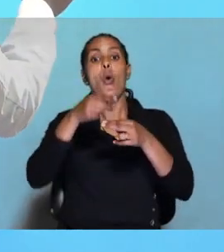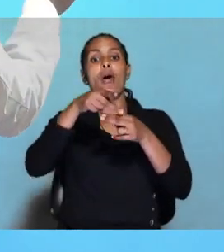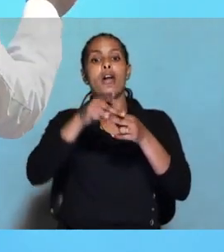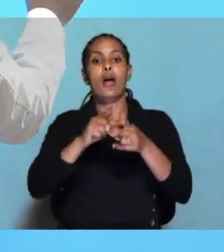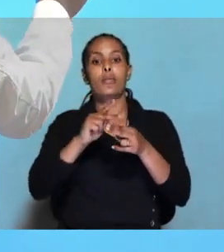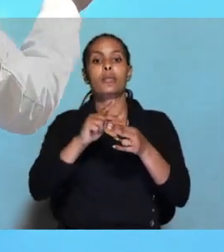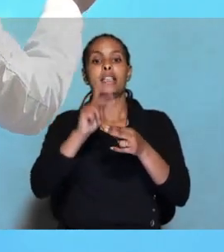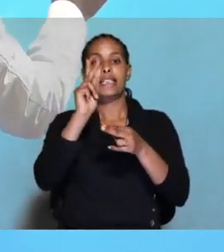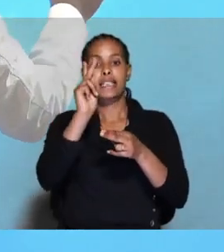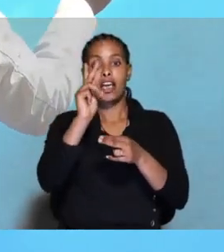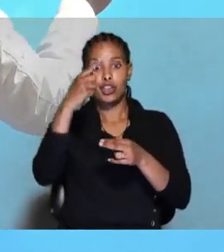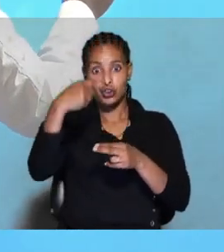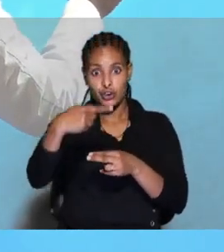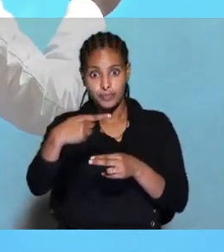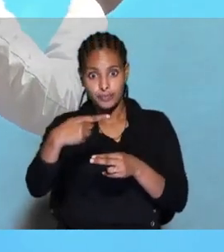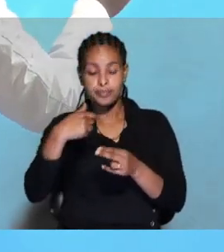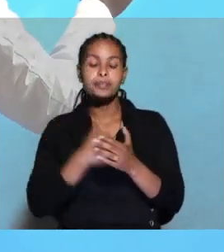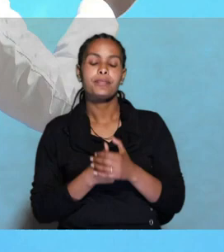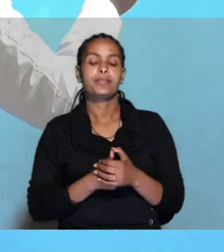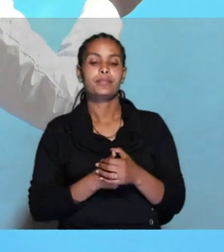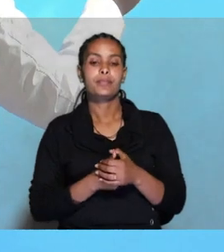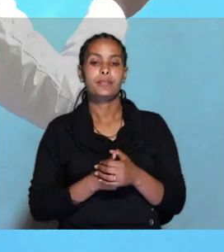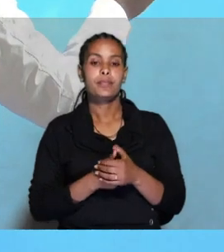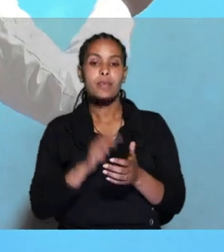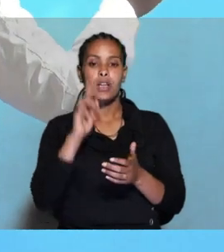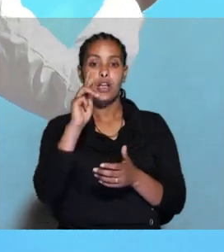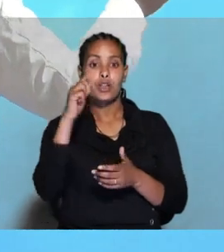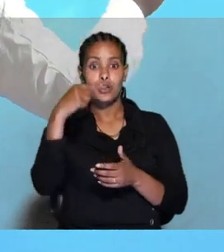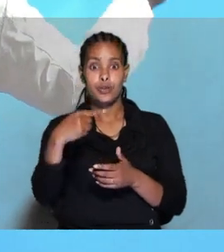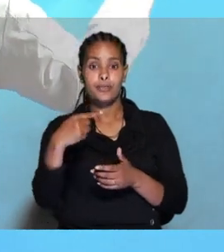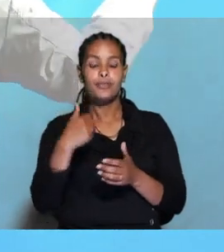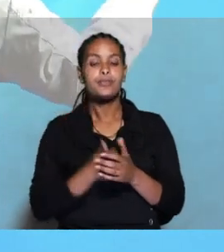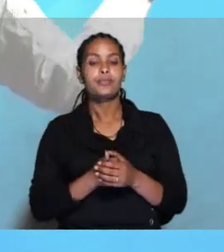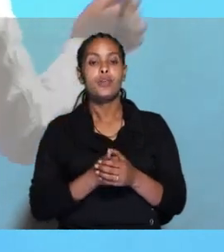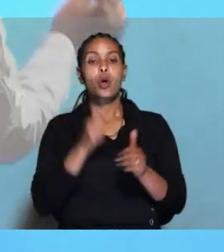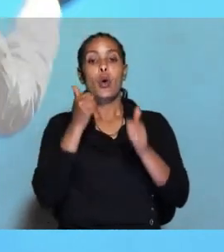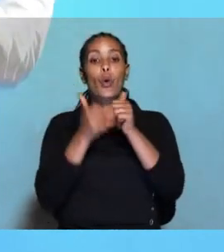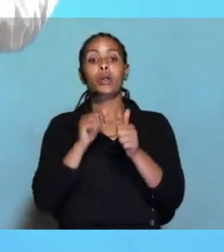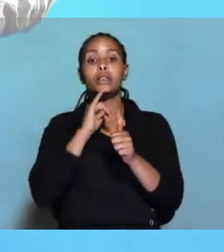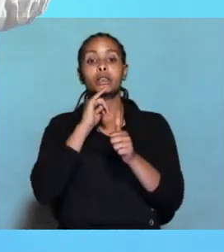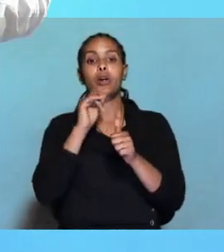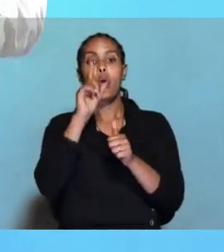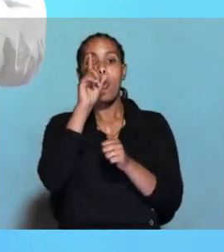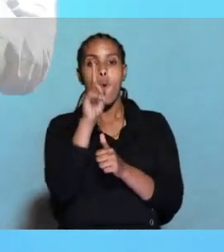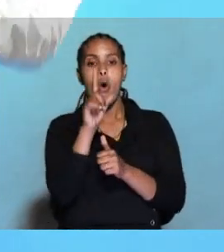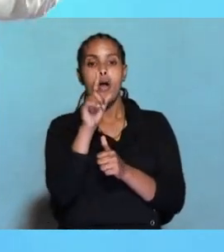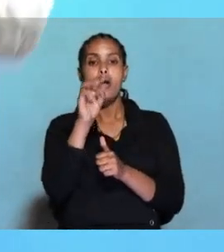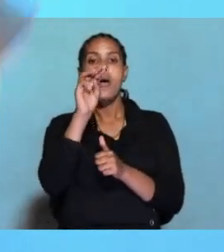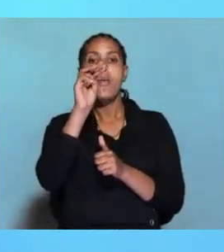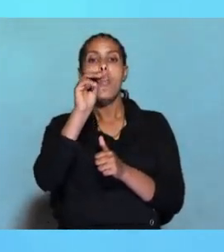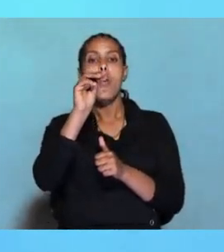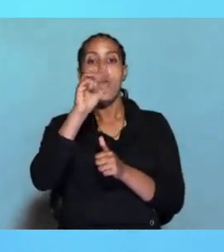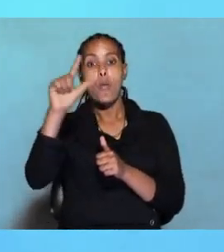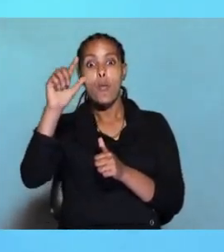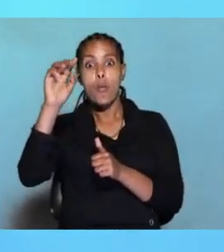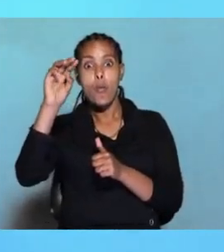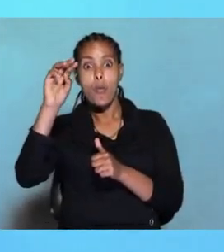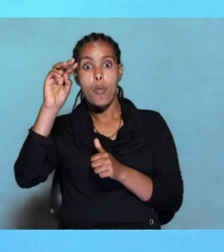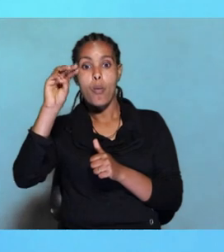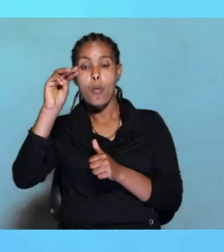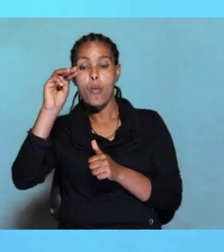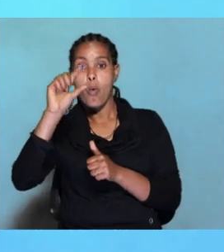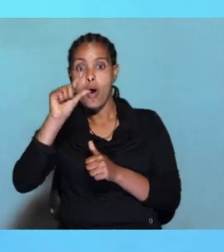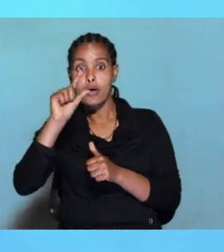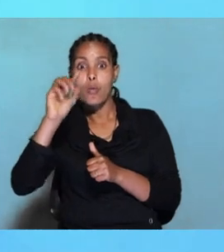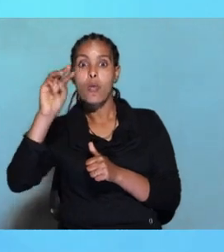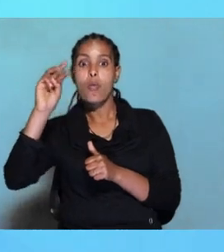solvent, kg of solvent, kilogram of solvent, which is 1 molar. 1 molar